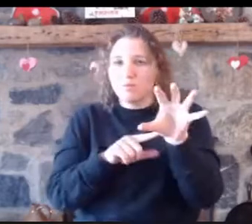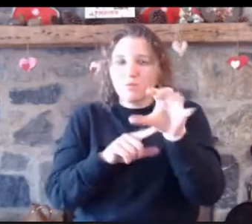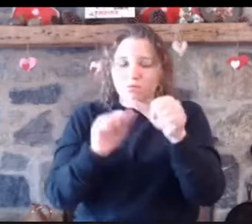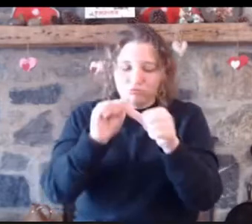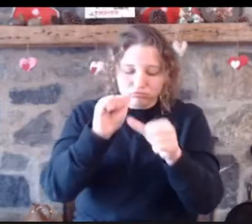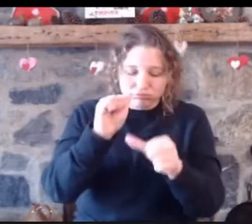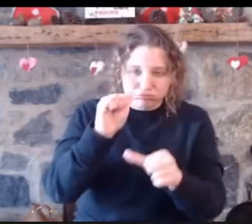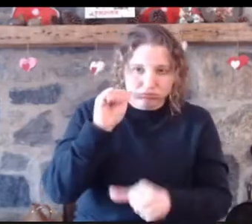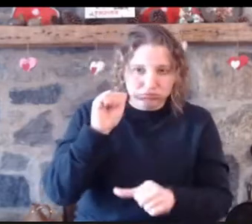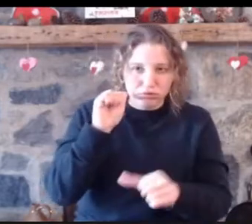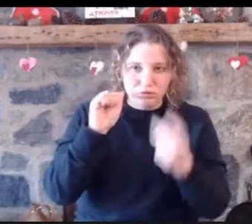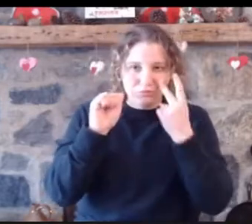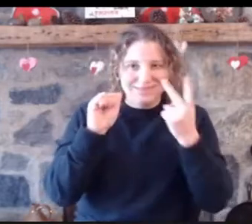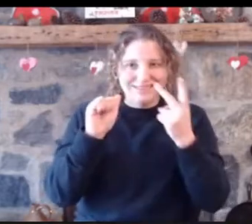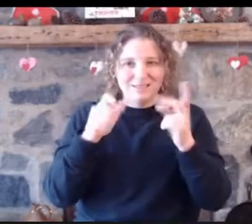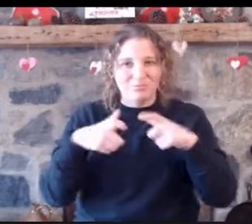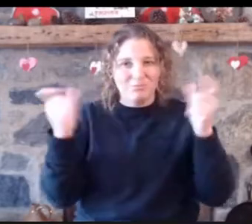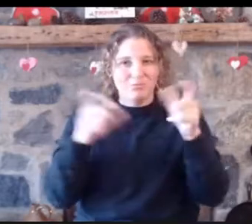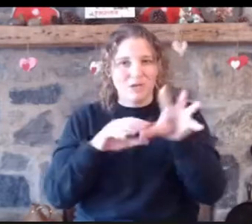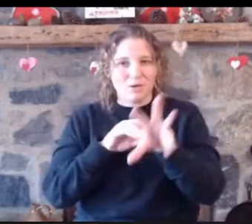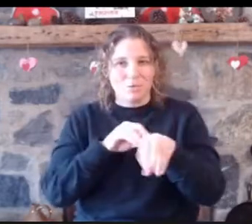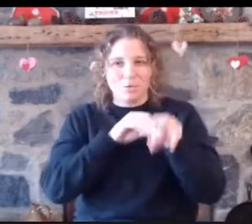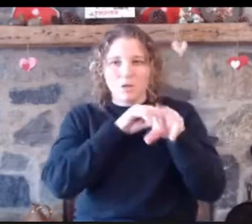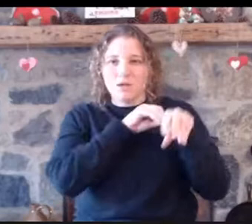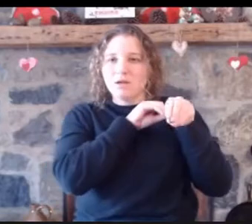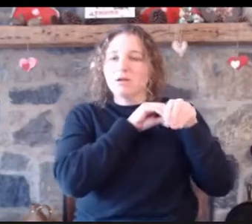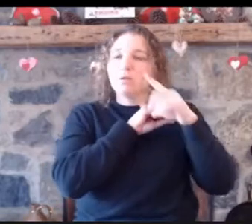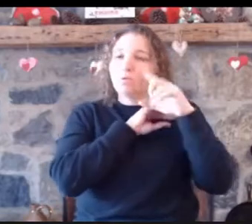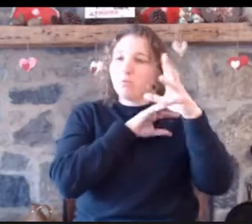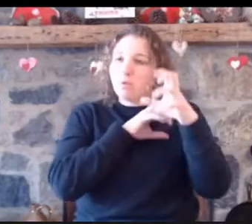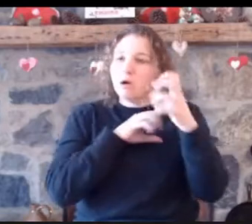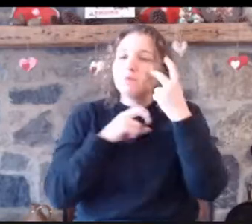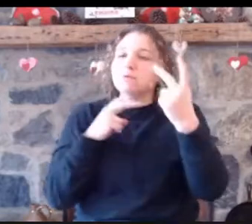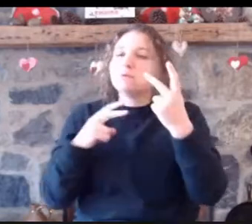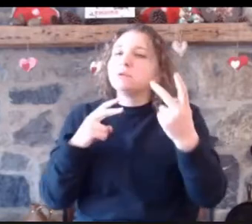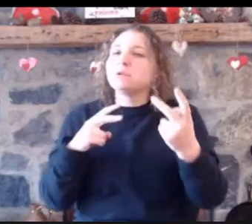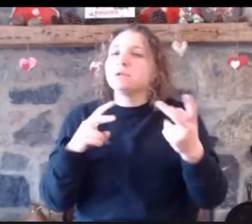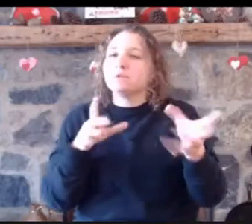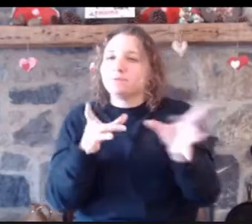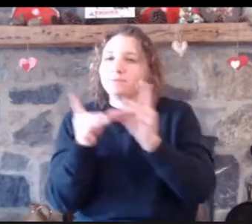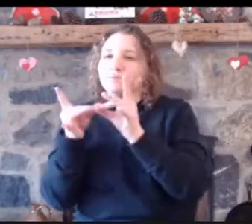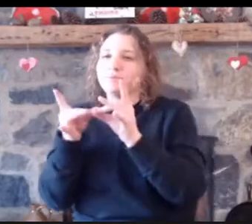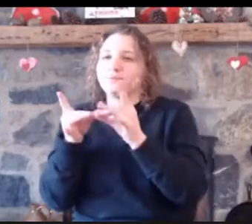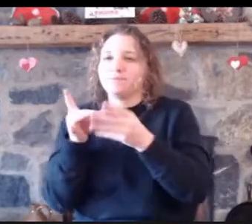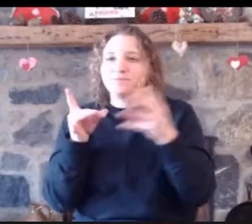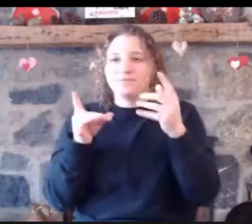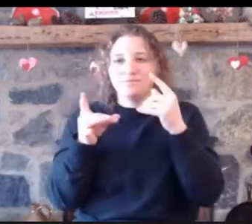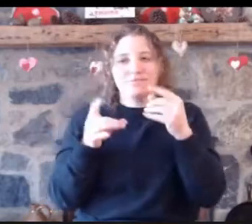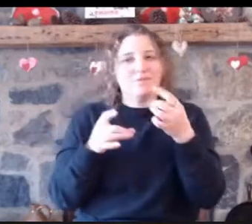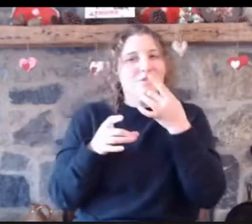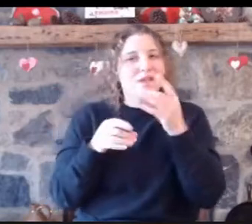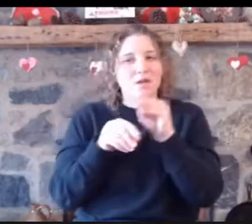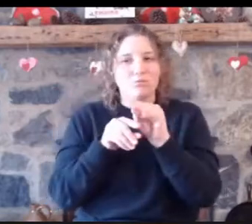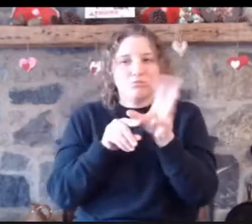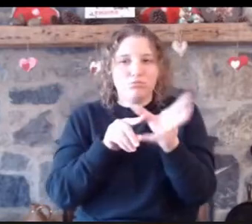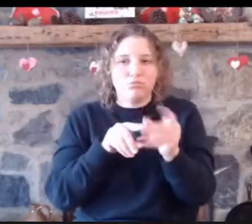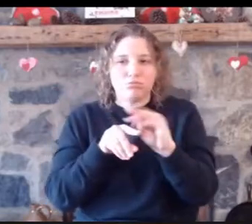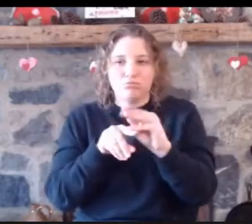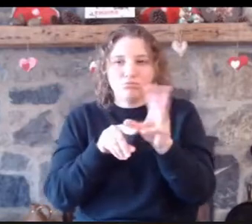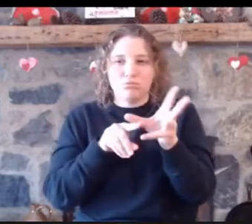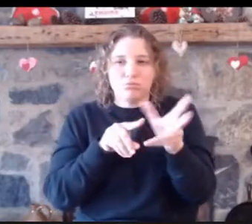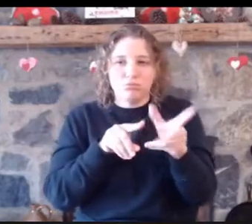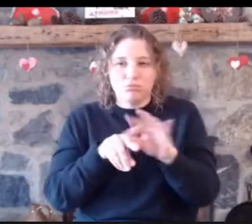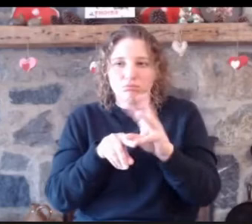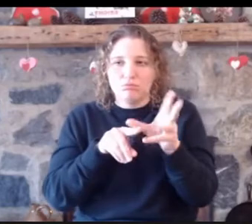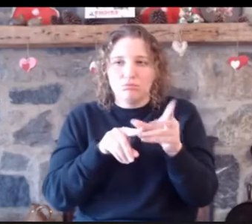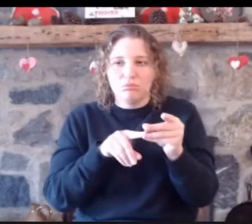is where you need to be to see these squid. And she attached it to this lure that had a strobing flashing light to attract the